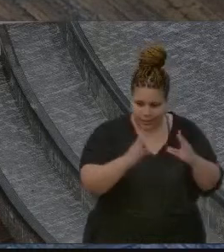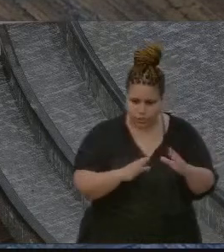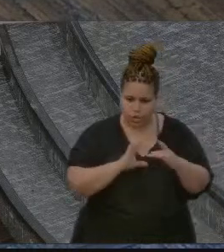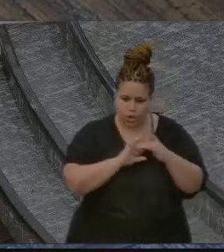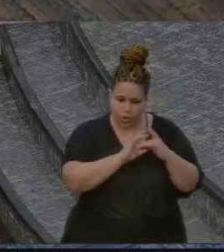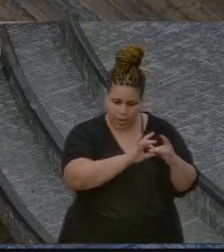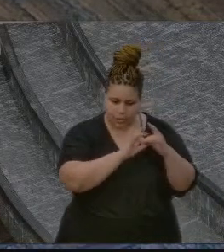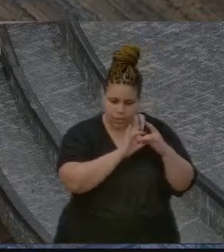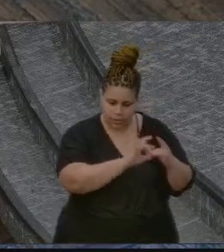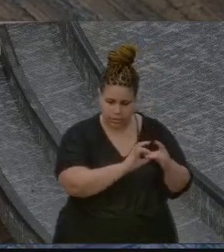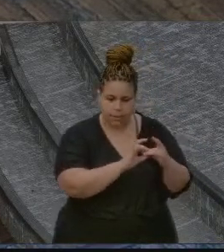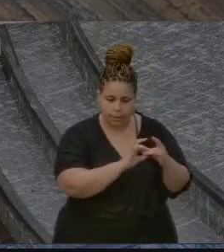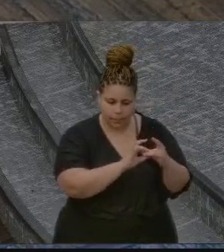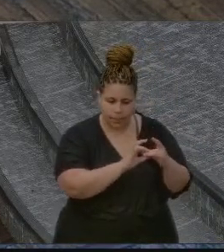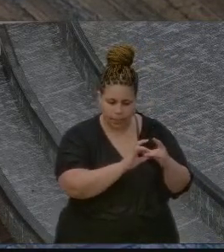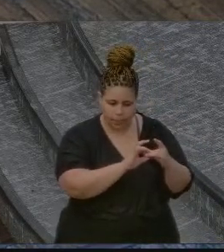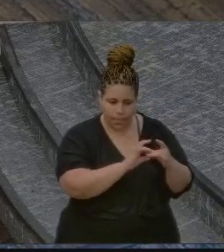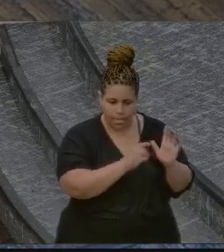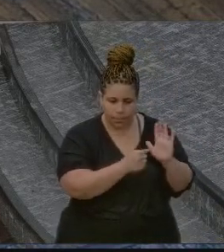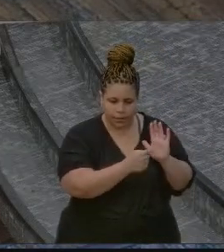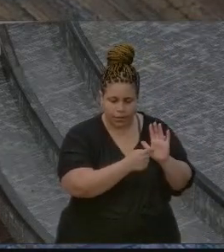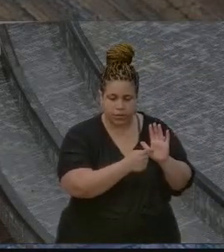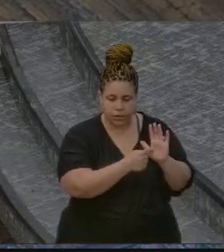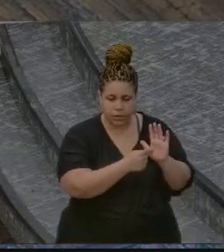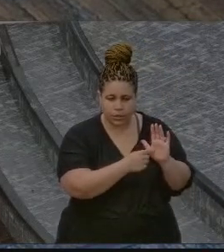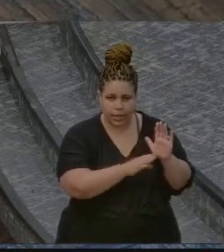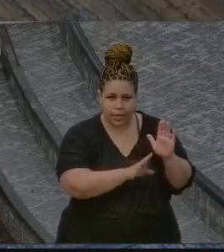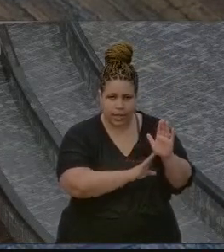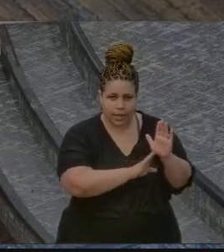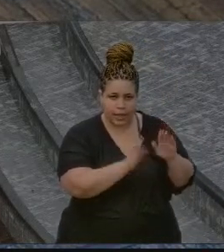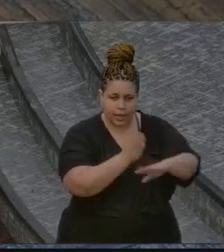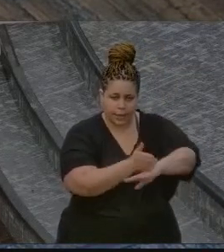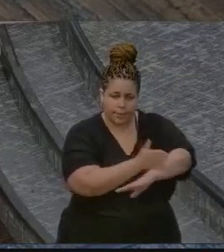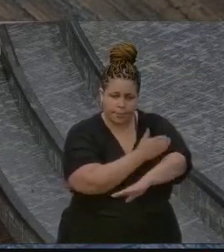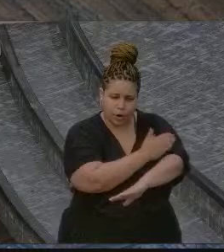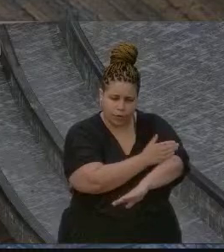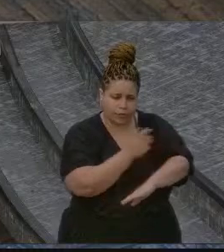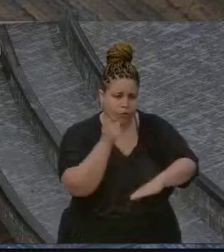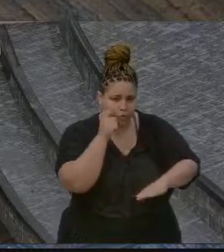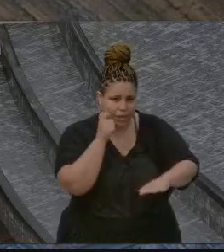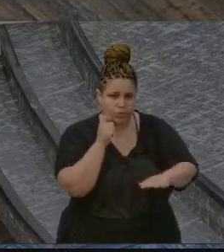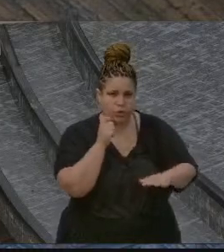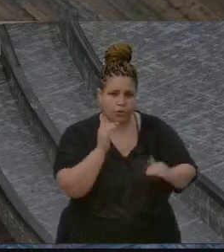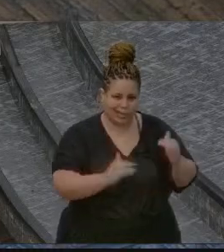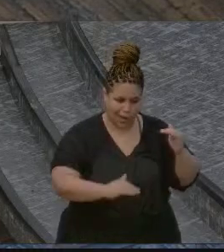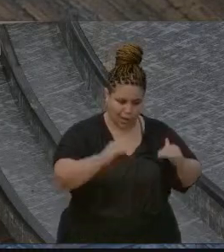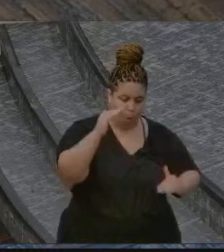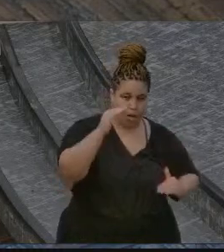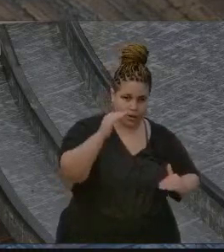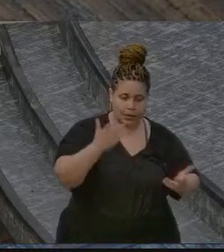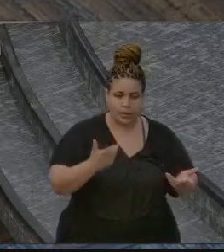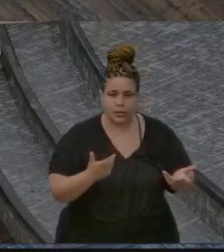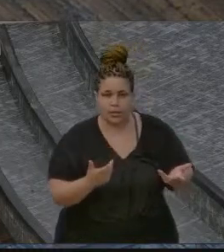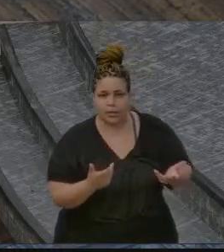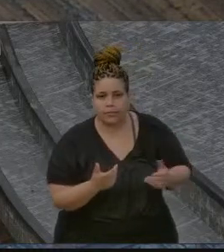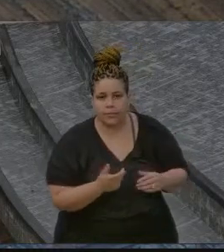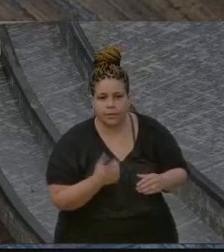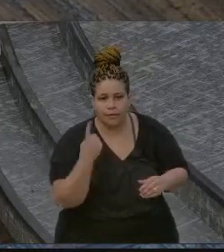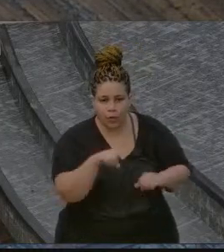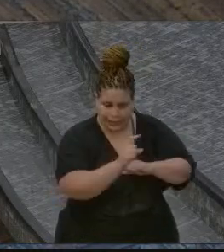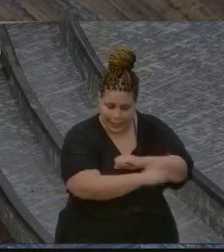to be an important part of reducing racial inequality in exclusionary discipline. But those